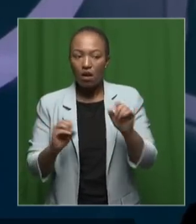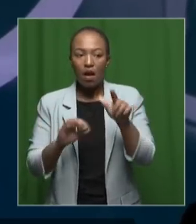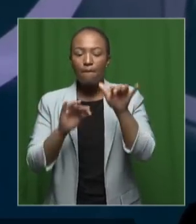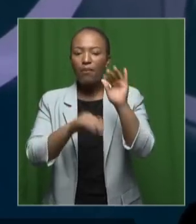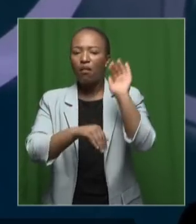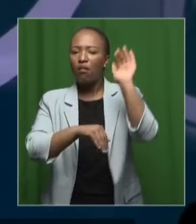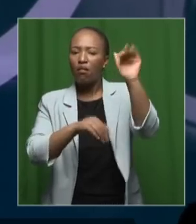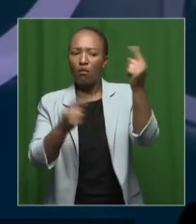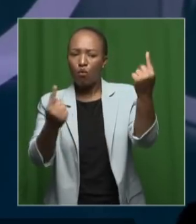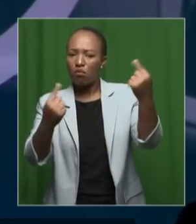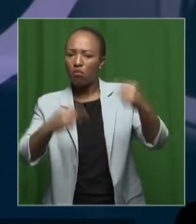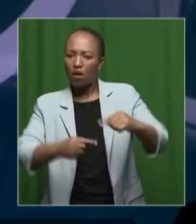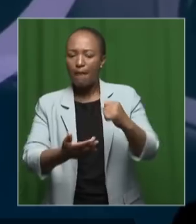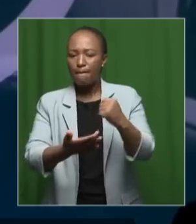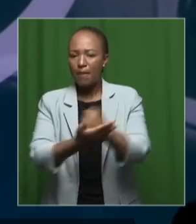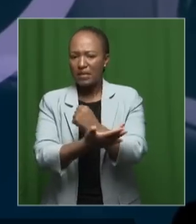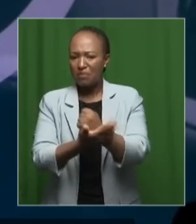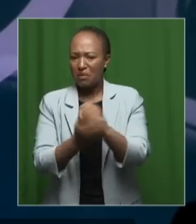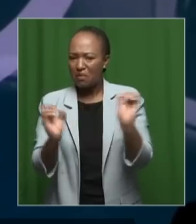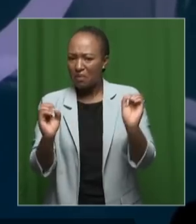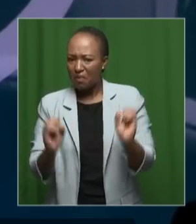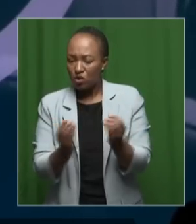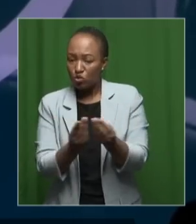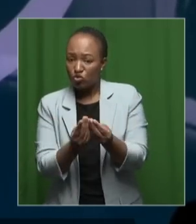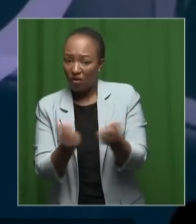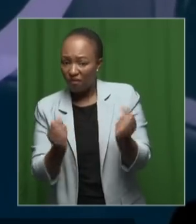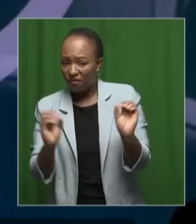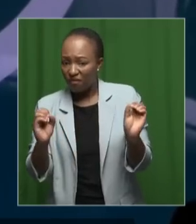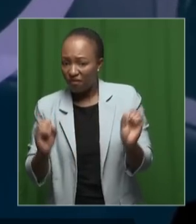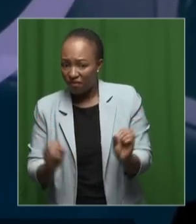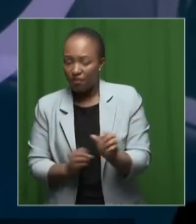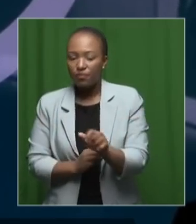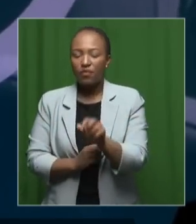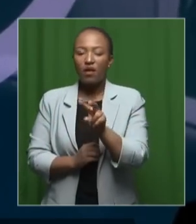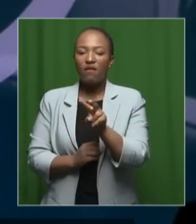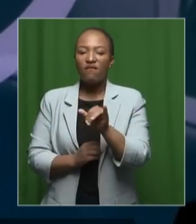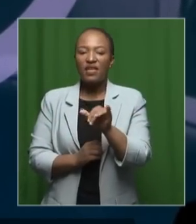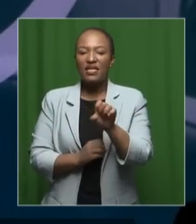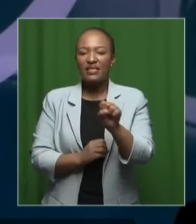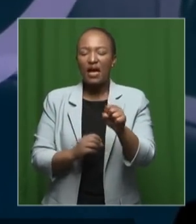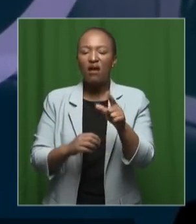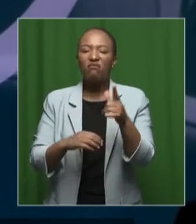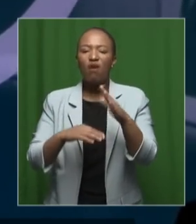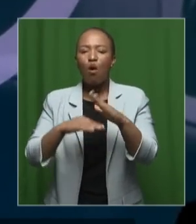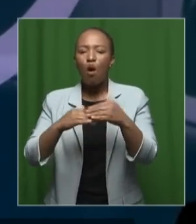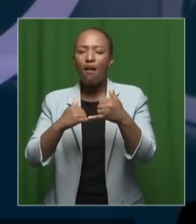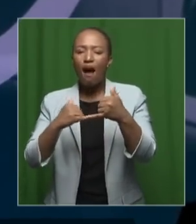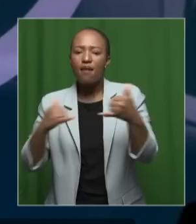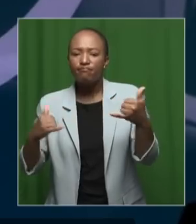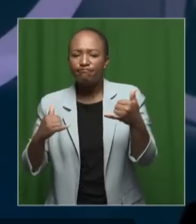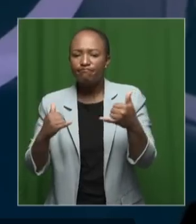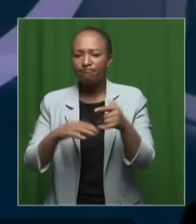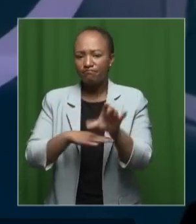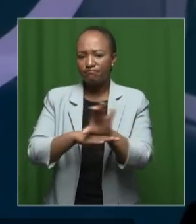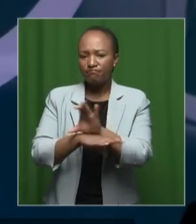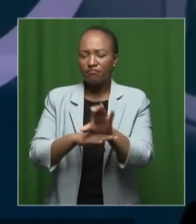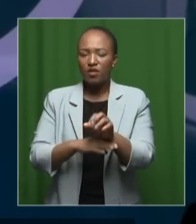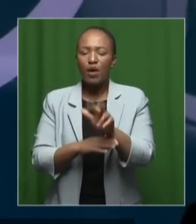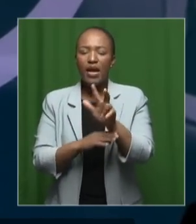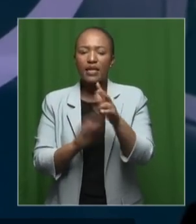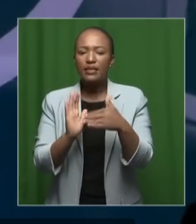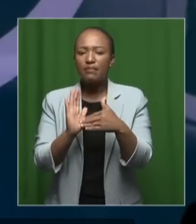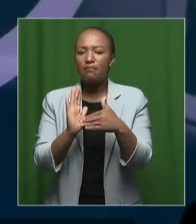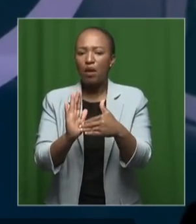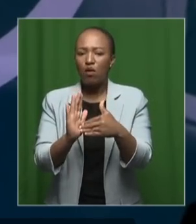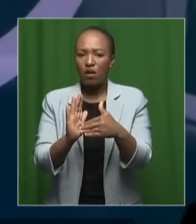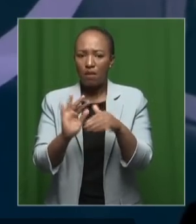foreigners, but also the opportunities of visas like the digital nomad visa, which can bring up to 8 billion rand a year into